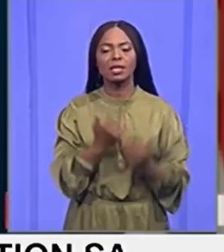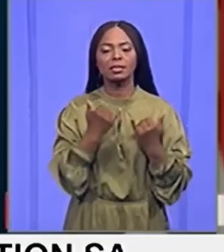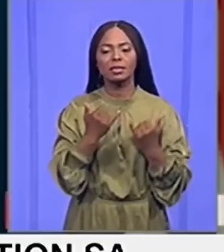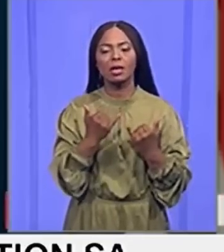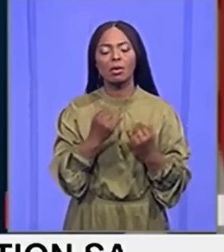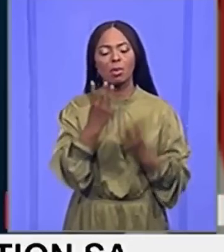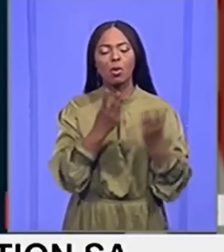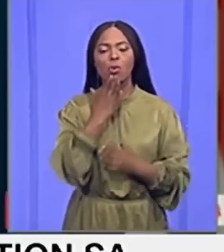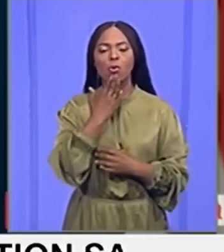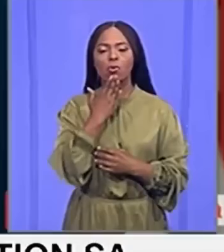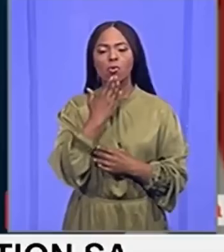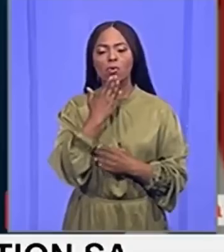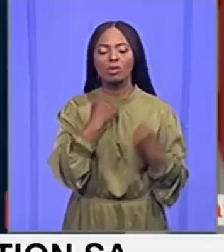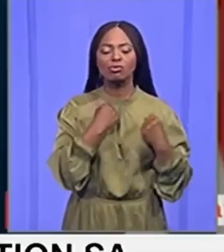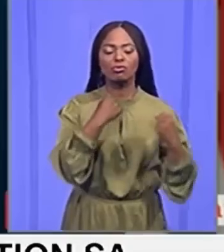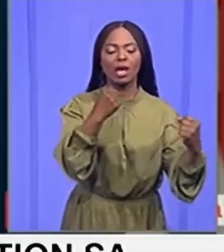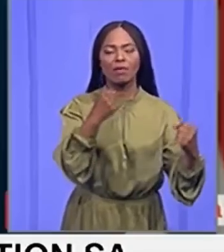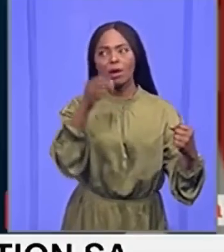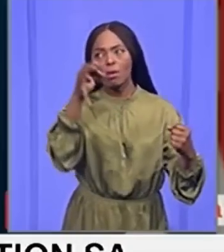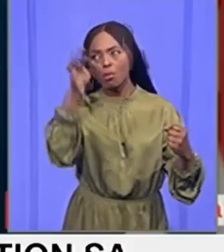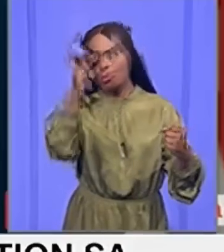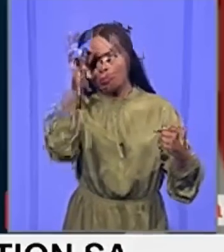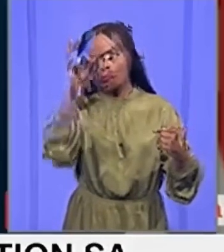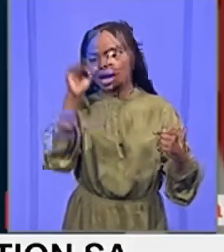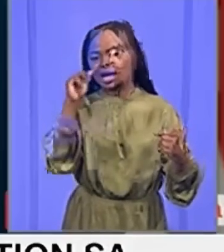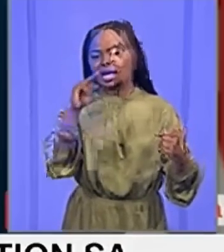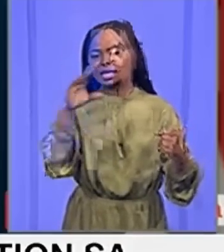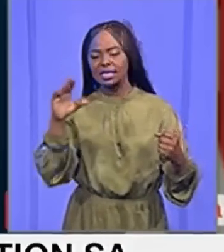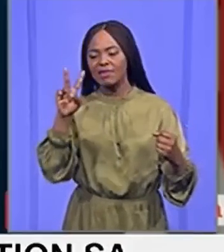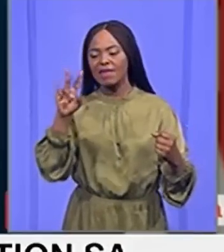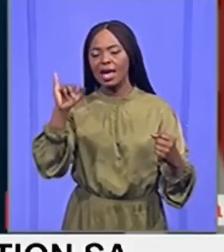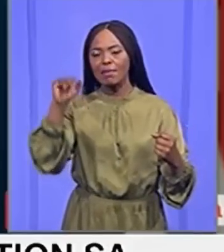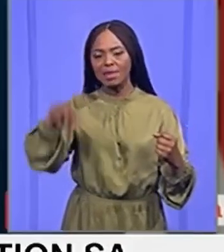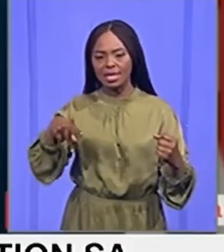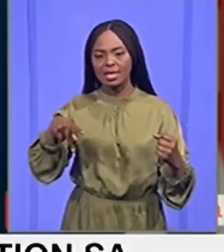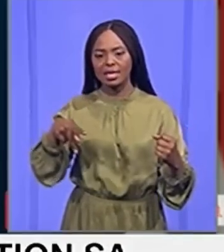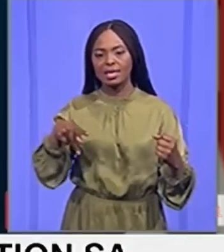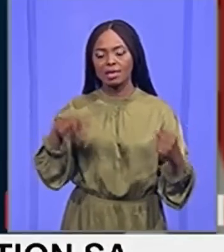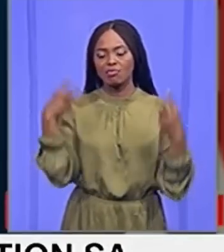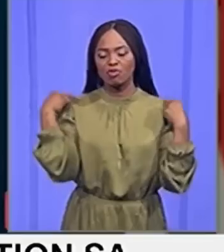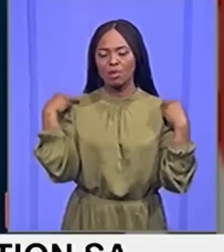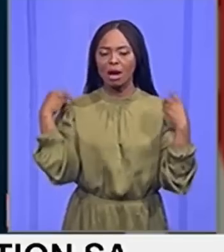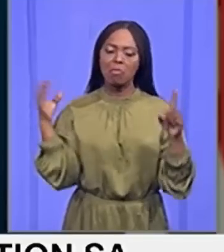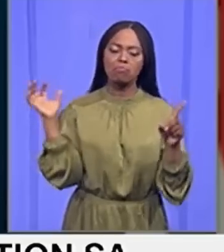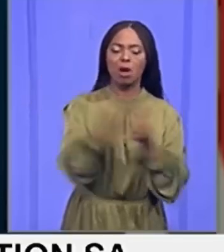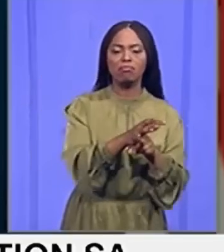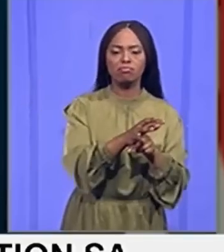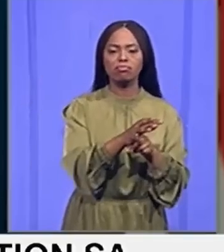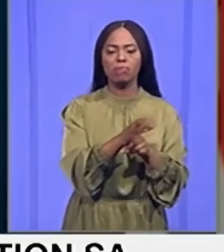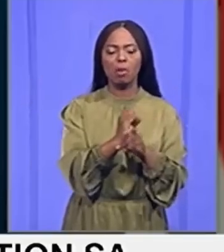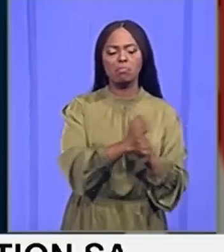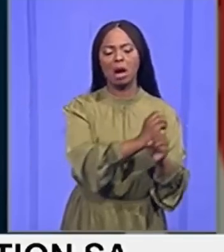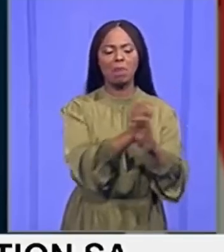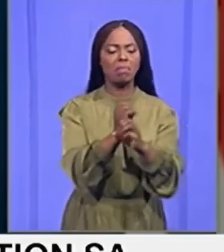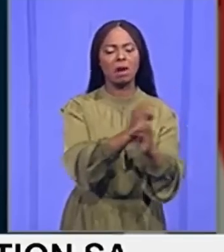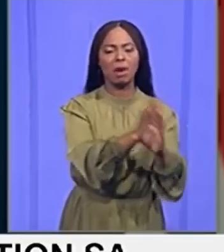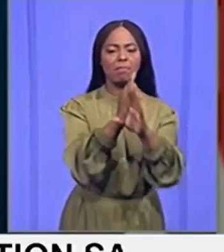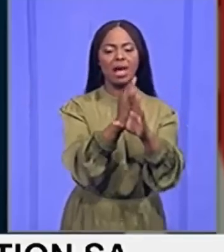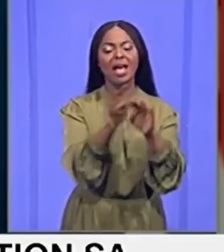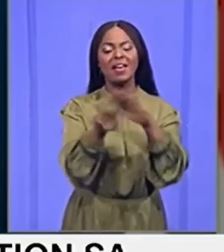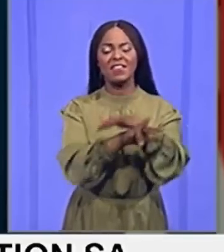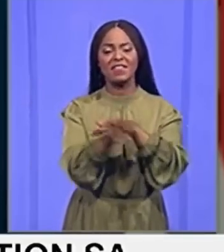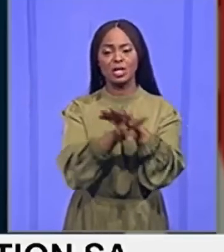on motorists by members of the ANC's VIP Protection Force. Many of us have seen the horrific video by